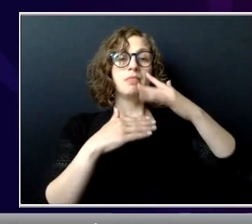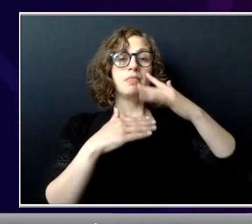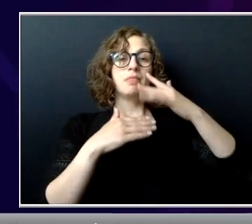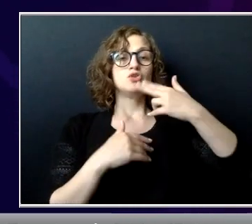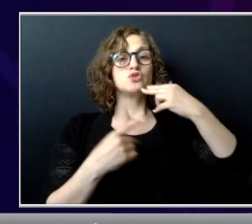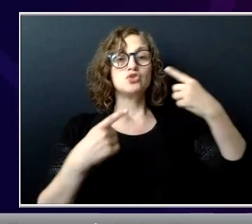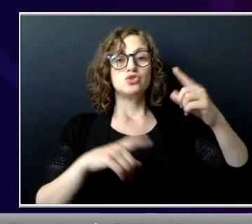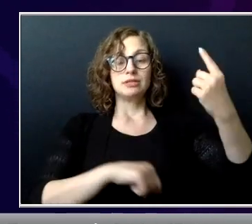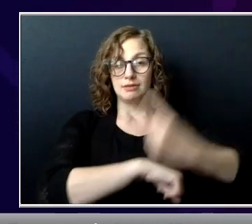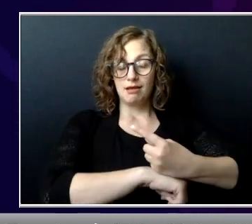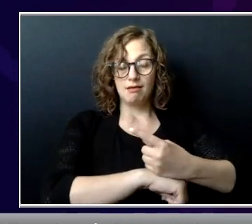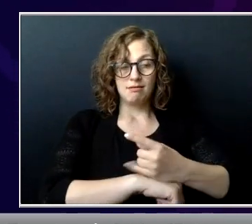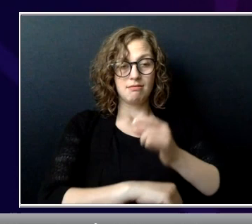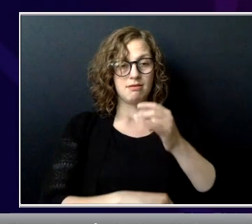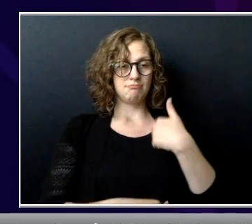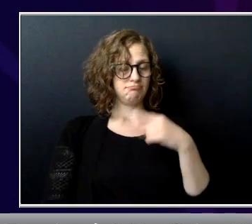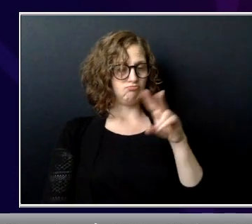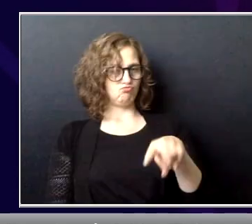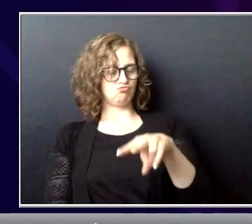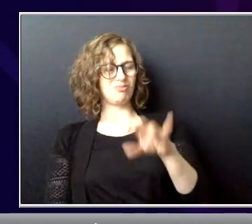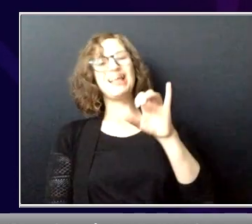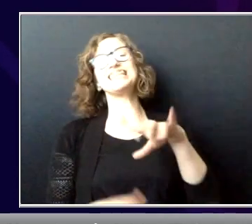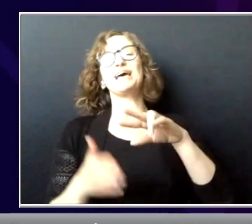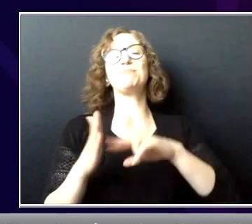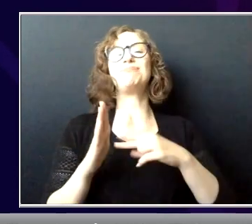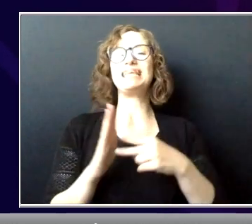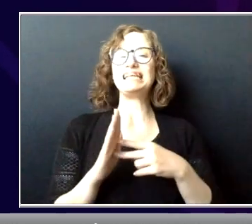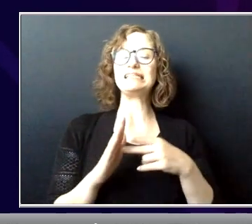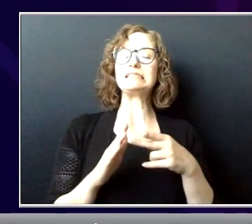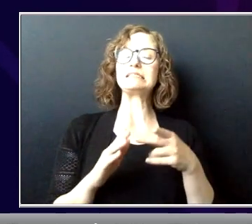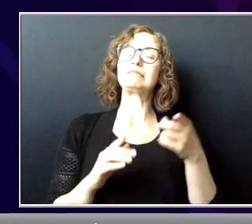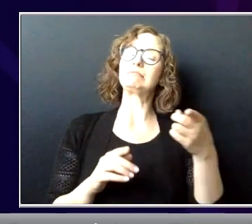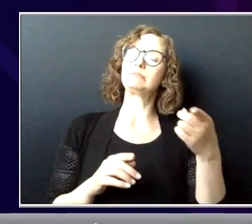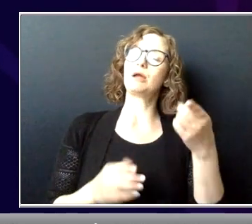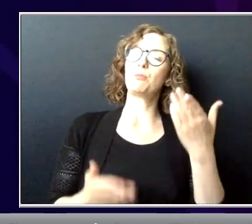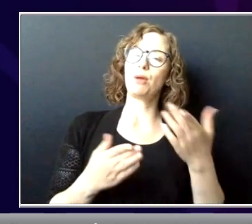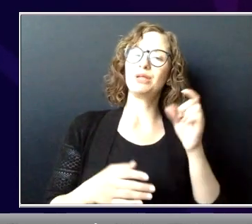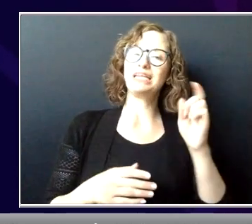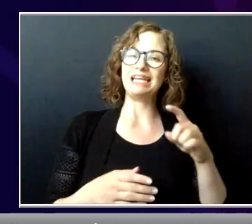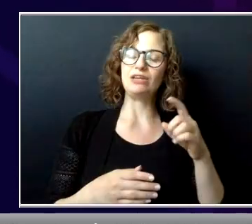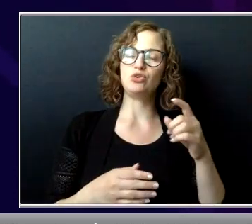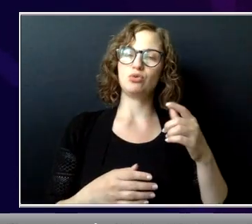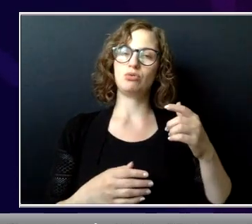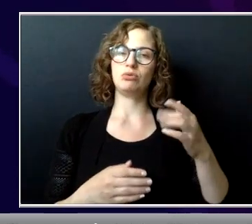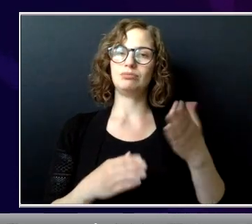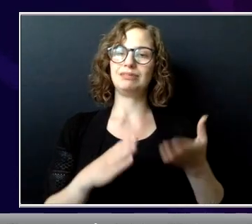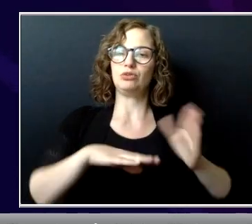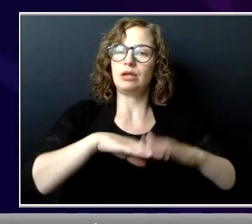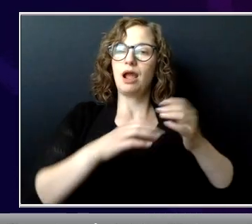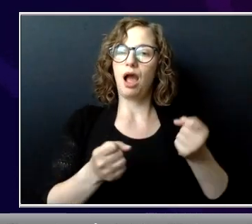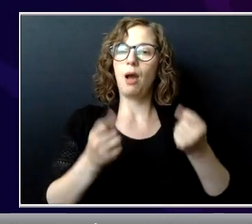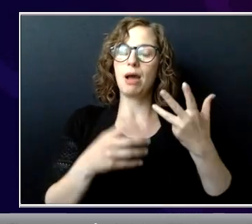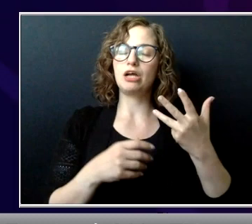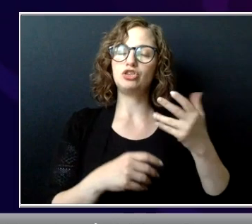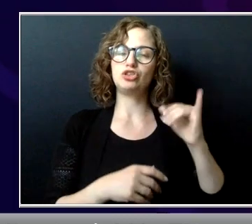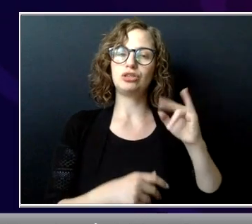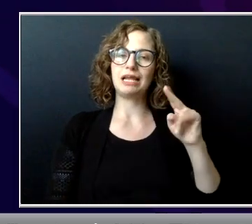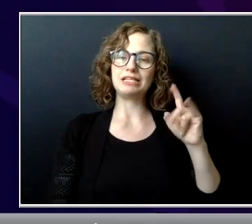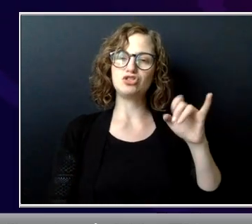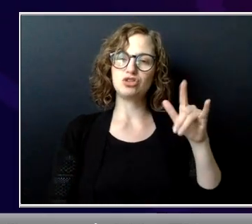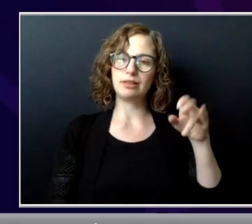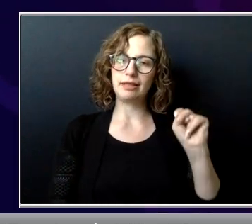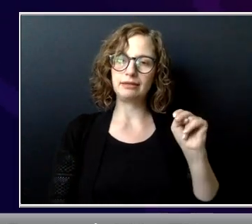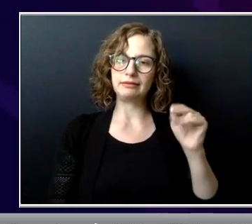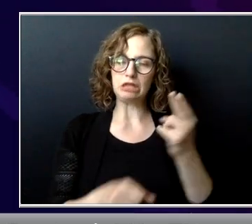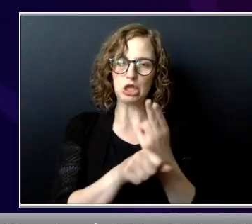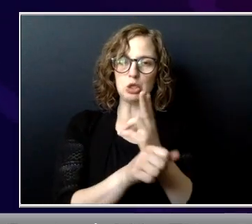that this person likely needs to increase the amount of insulin they take during around meal times, because those blood sugars are going up